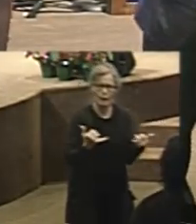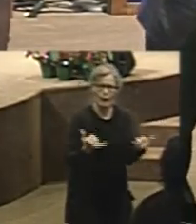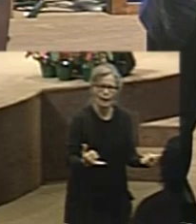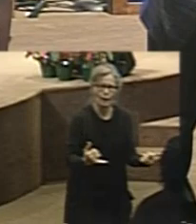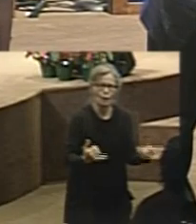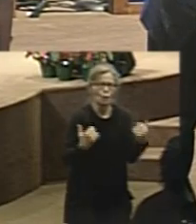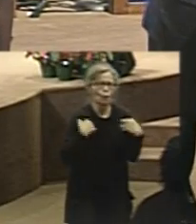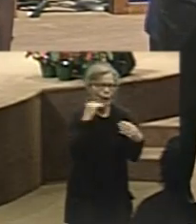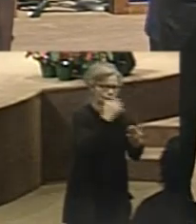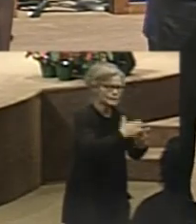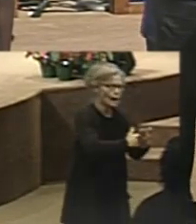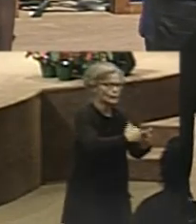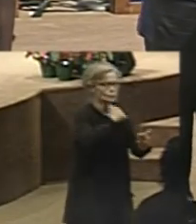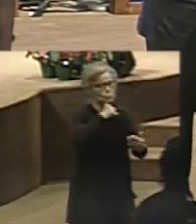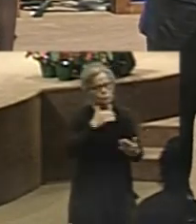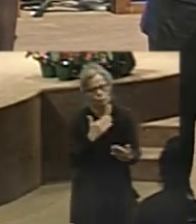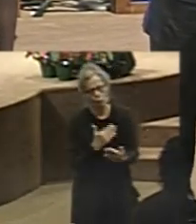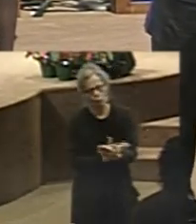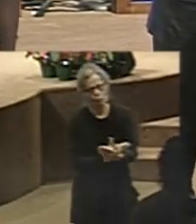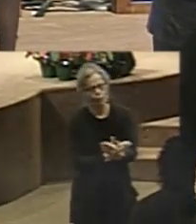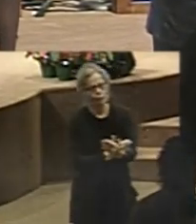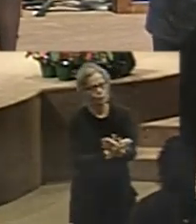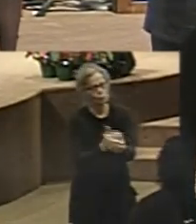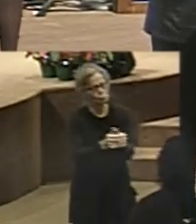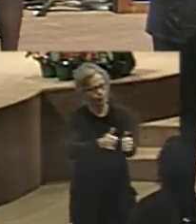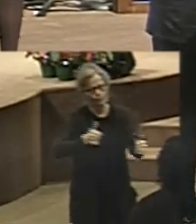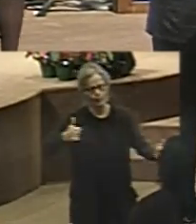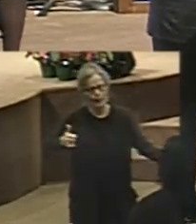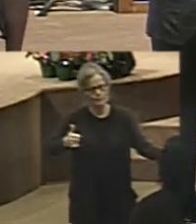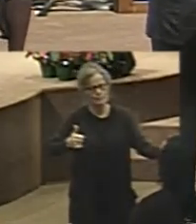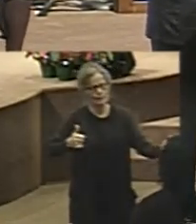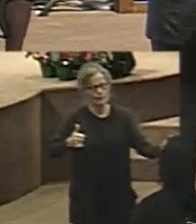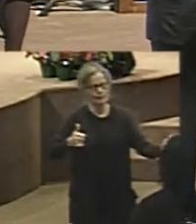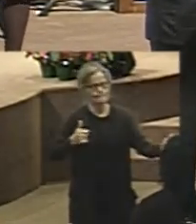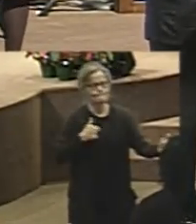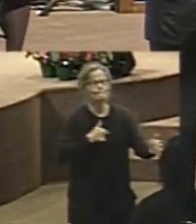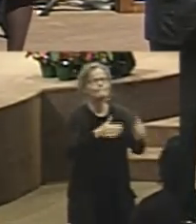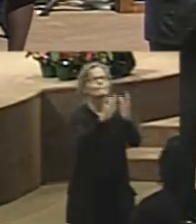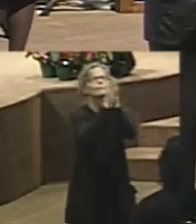have sons and daughters who have lost their way, I'm praying